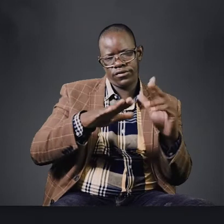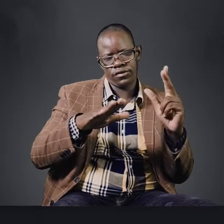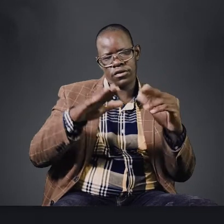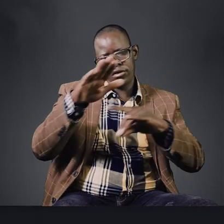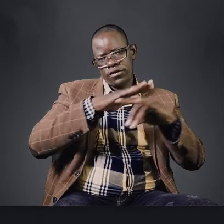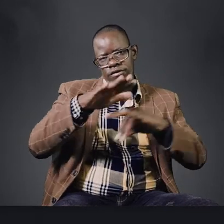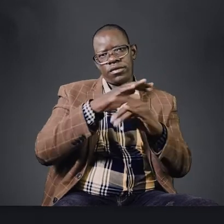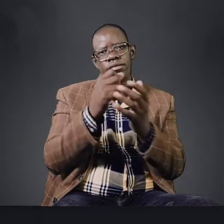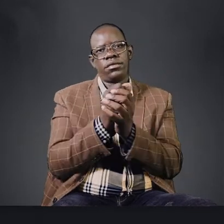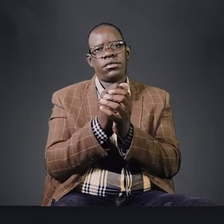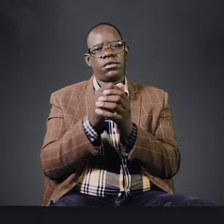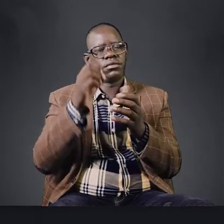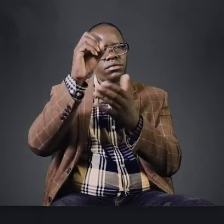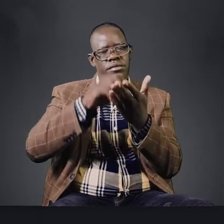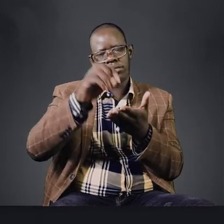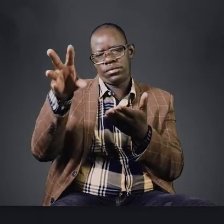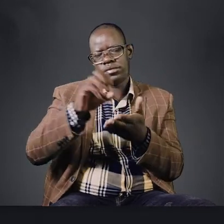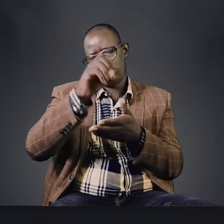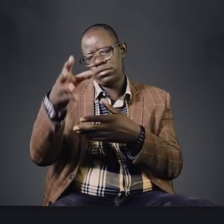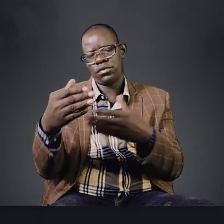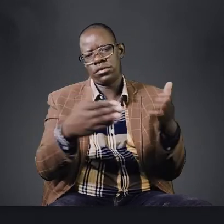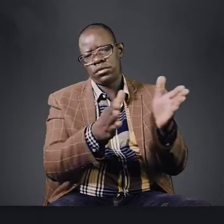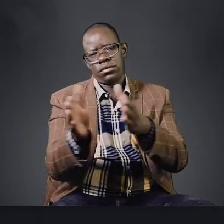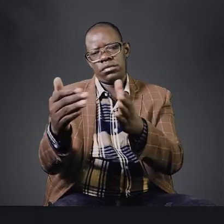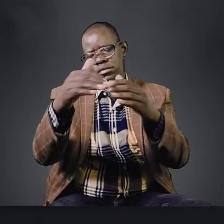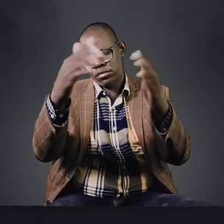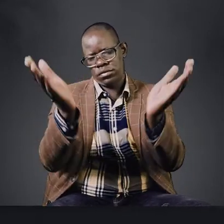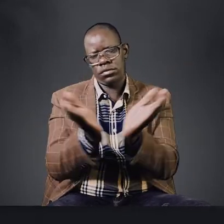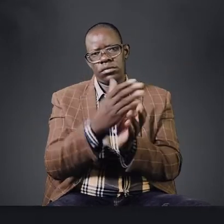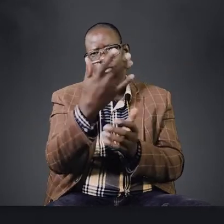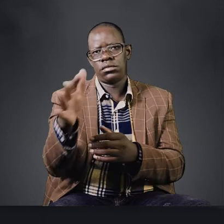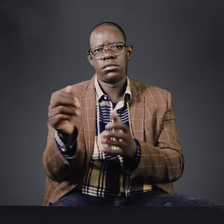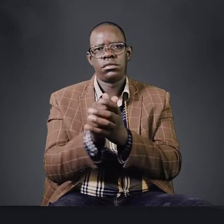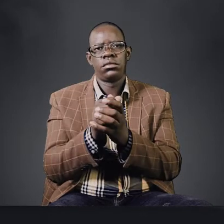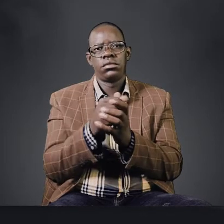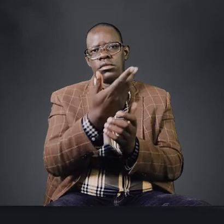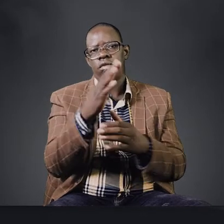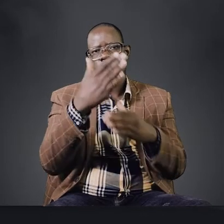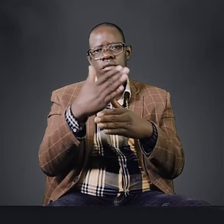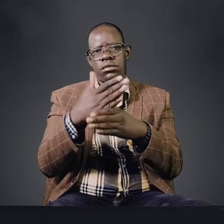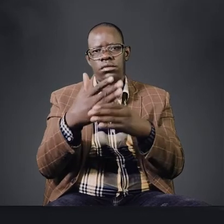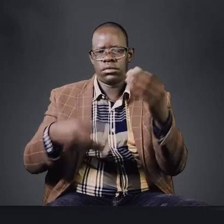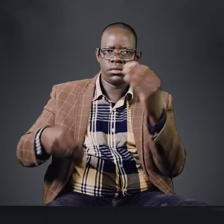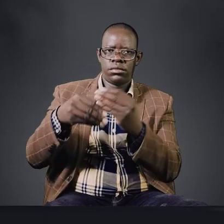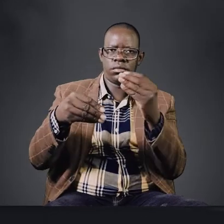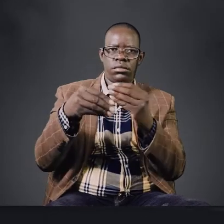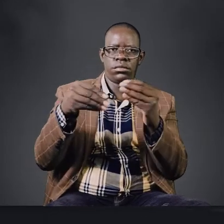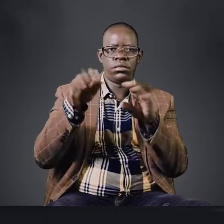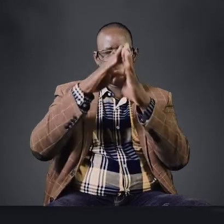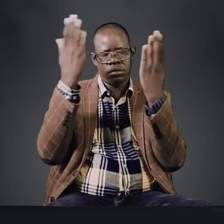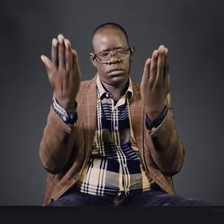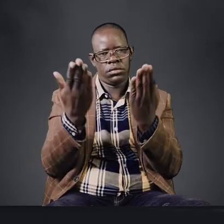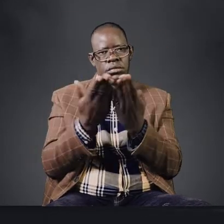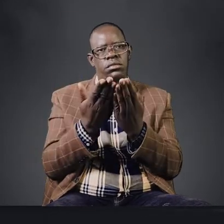burning rainforests, and dumping waste in oceans and on land. All these activities contribute to global warming by